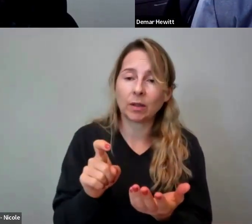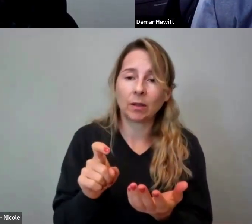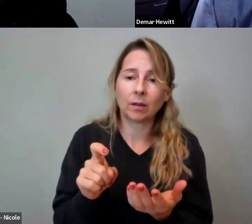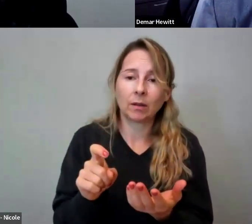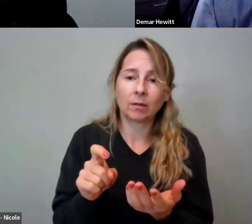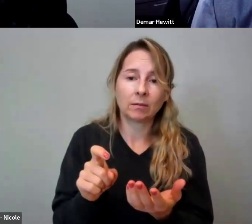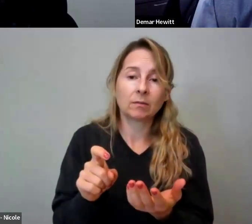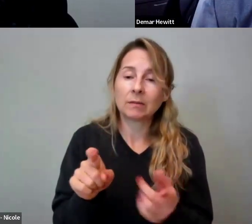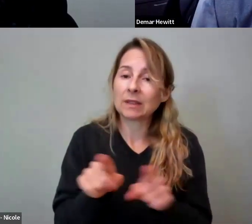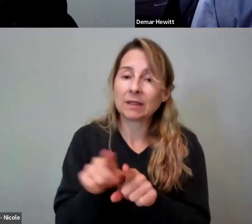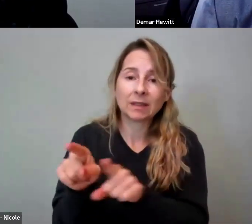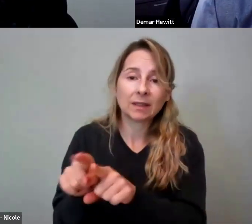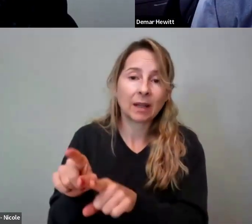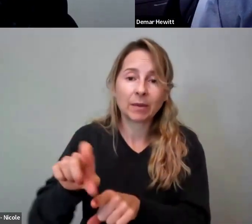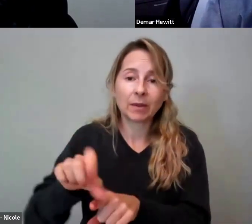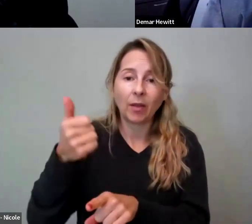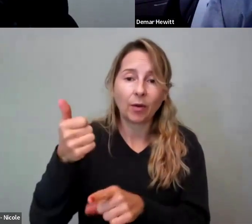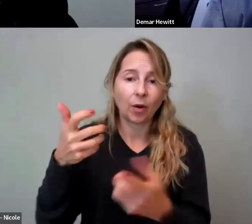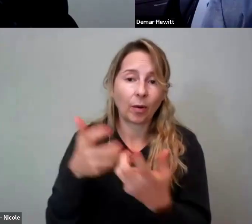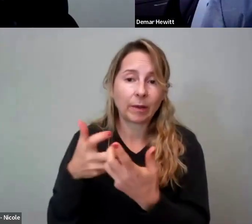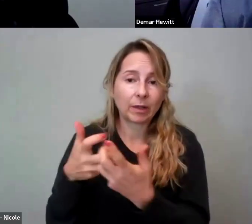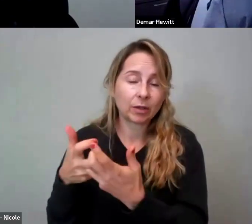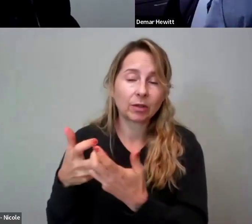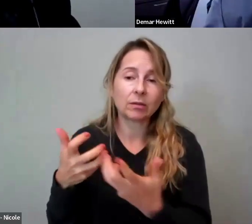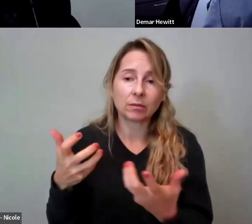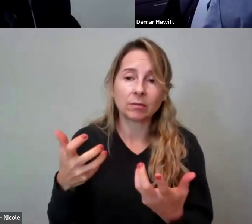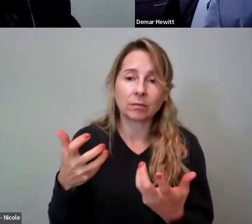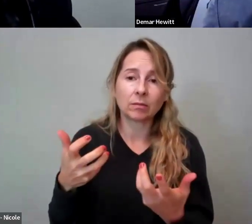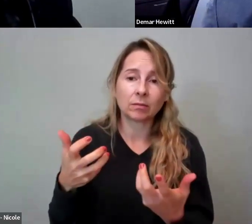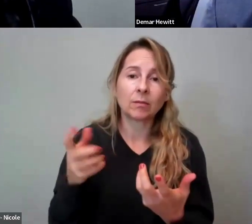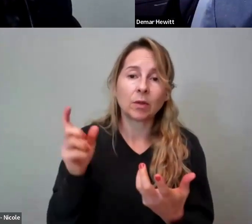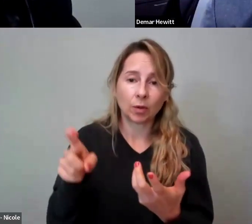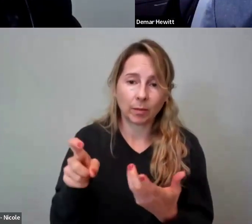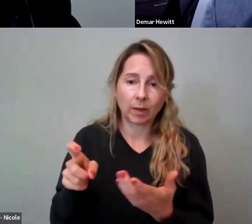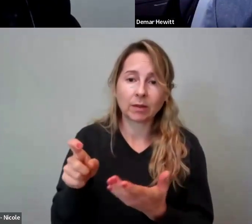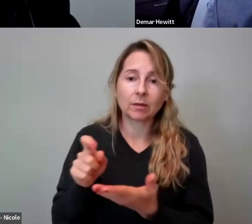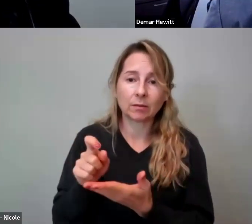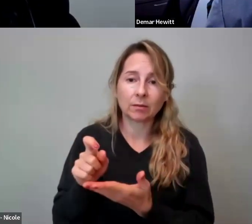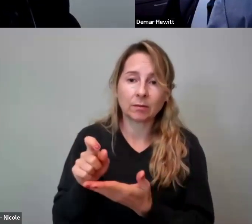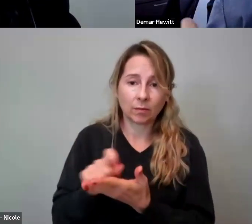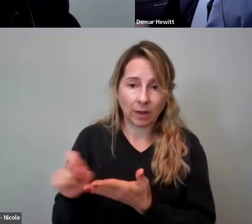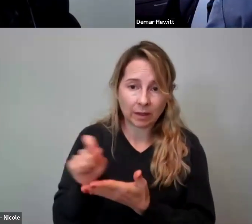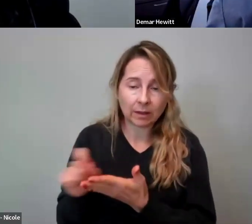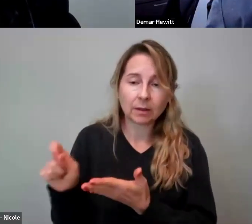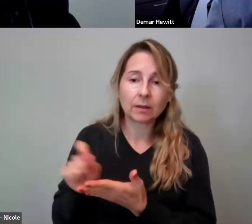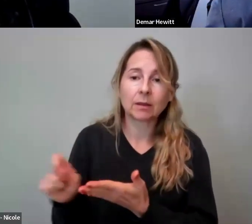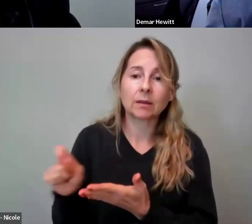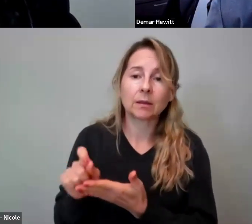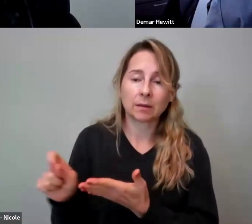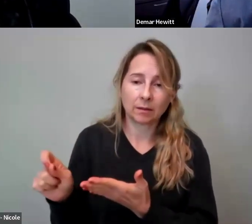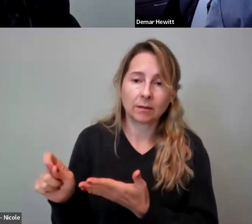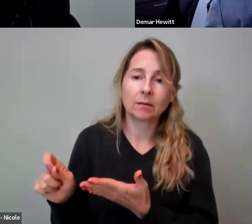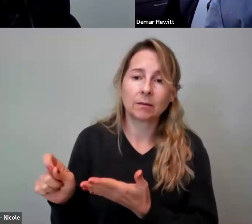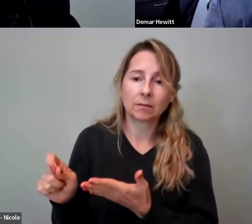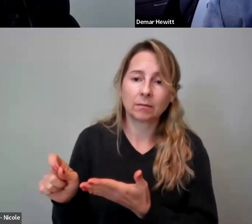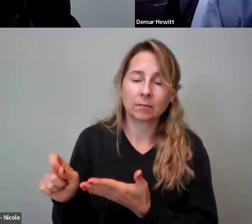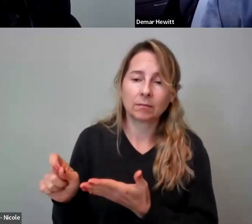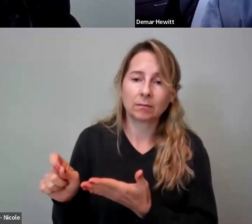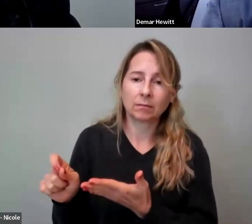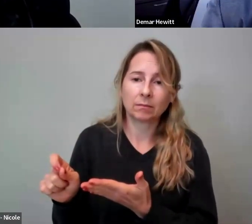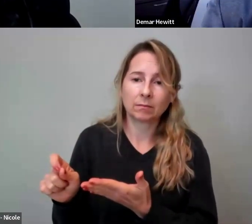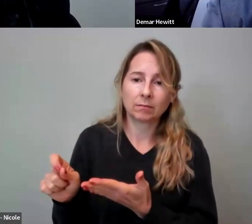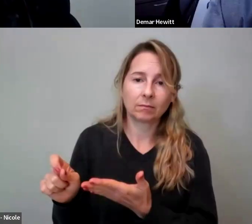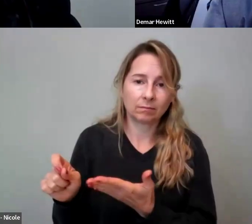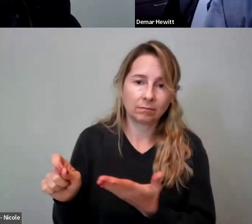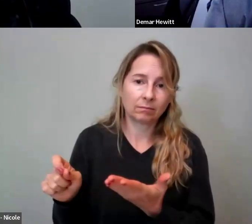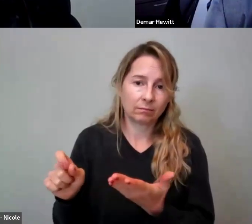you request other forms of accommodation. You would be putting your accommodation in writing. In this case, you say writing is your